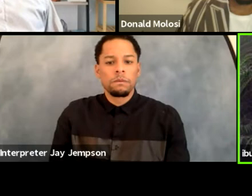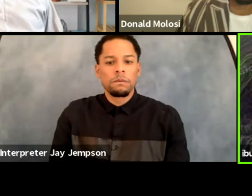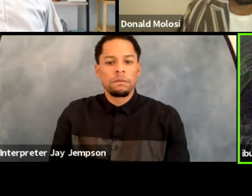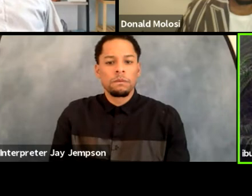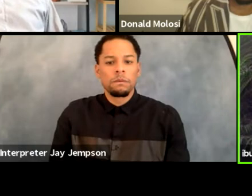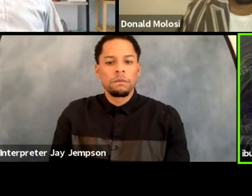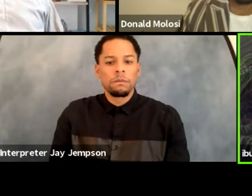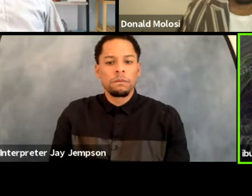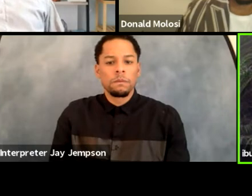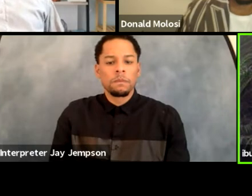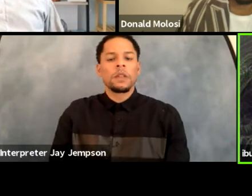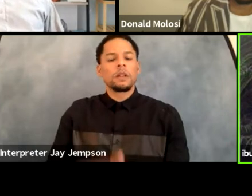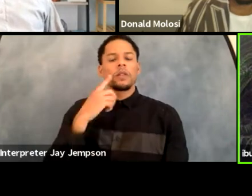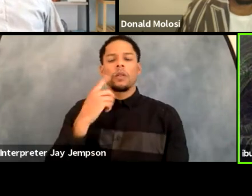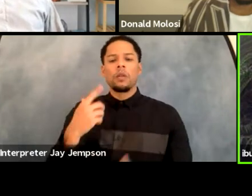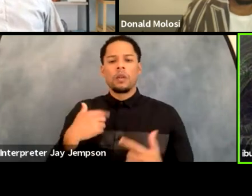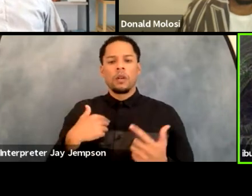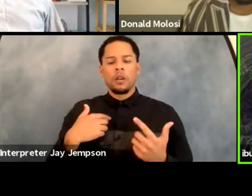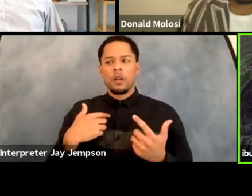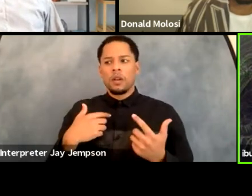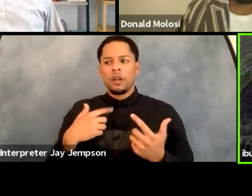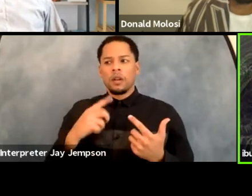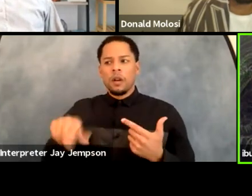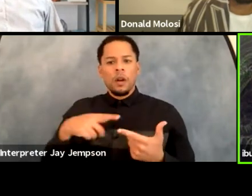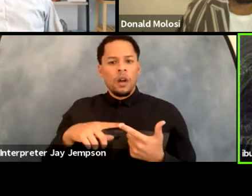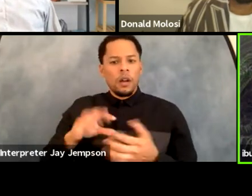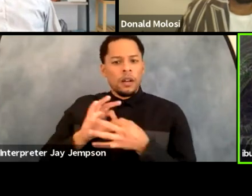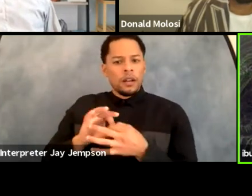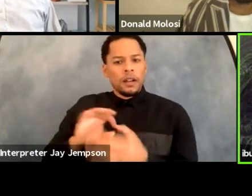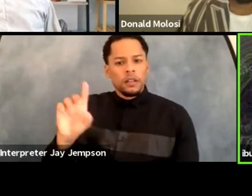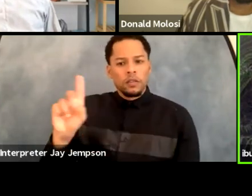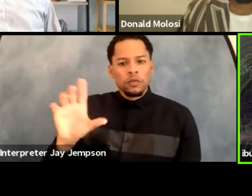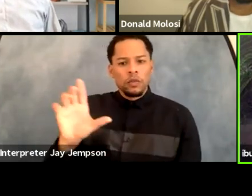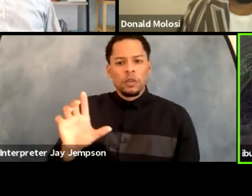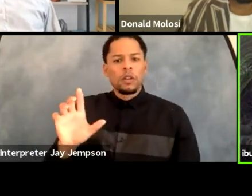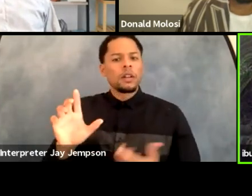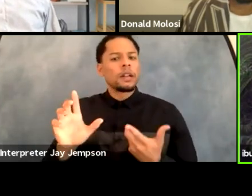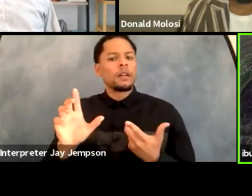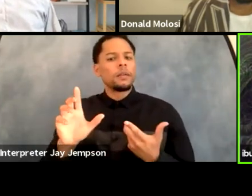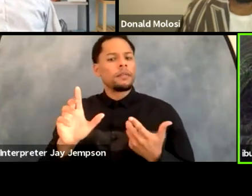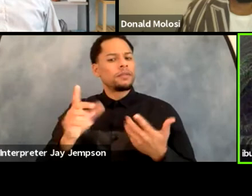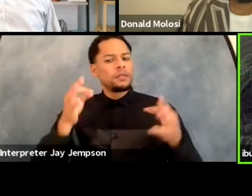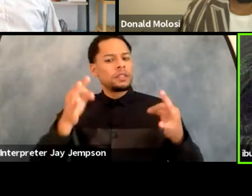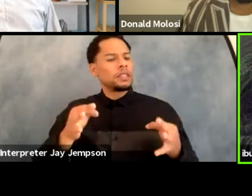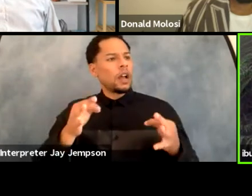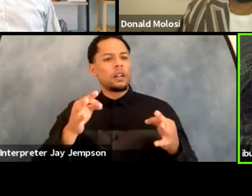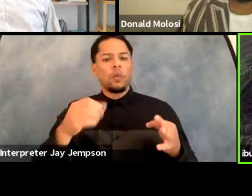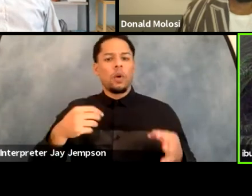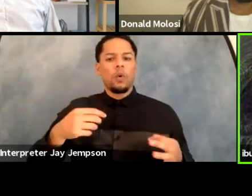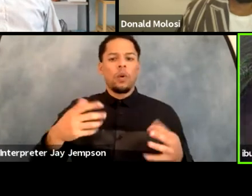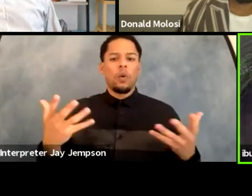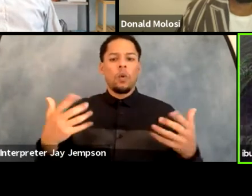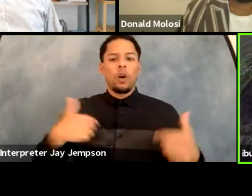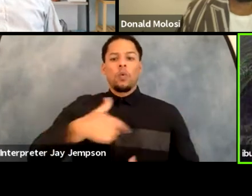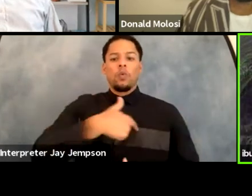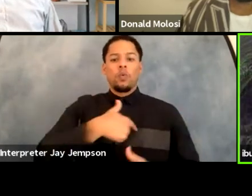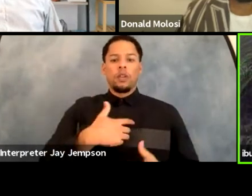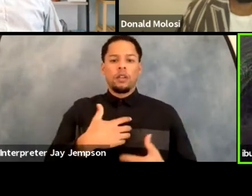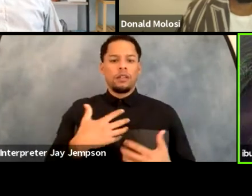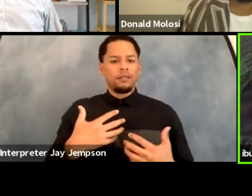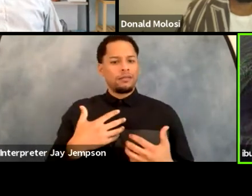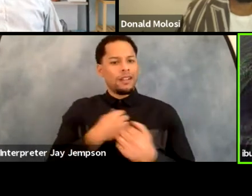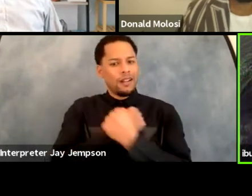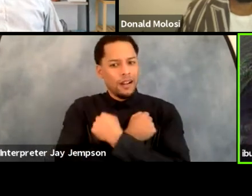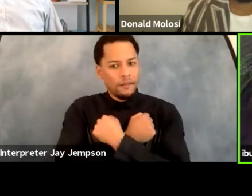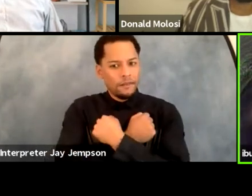has a lot, because then you have to start thinking, okay, what do they love, and is it if they would love this, do you think they